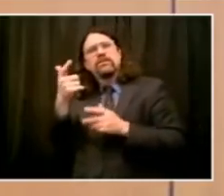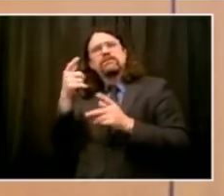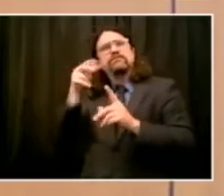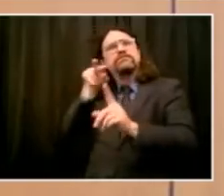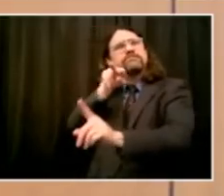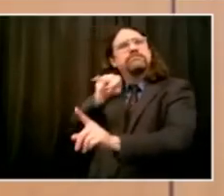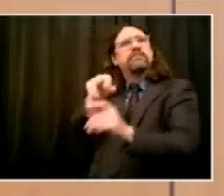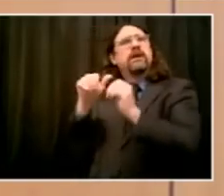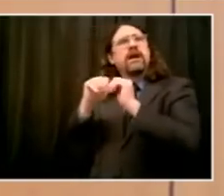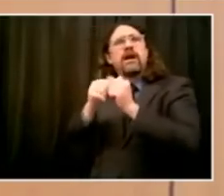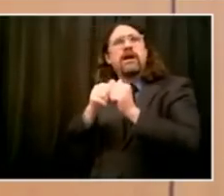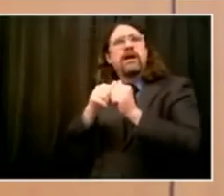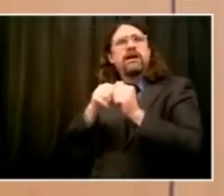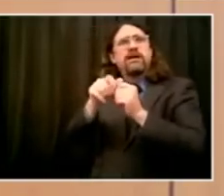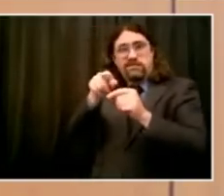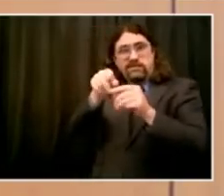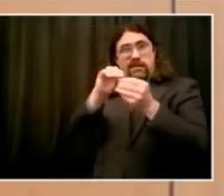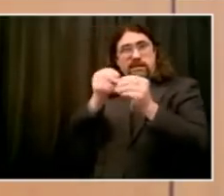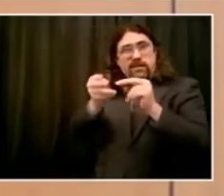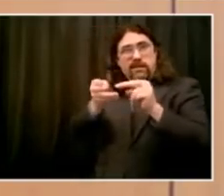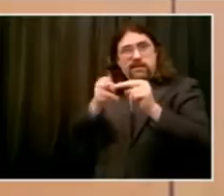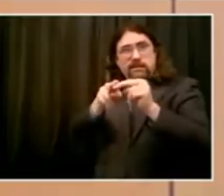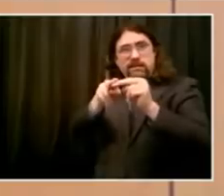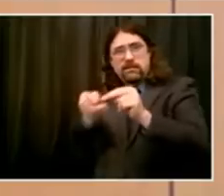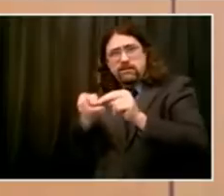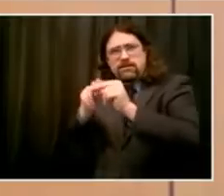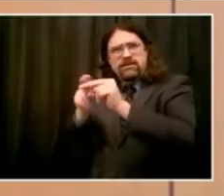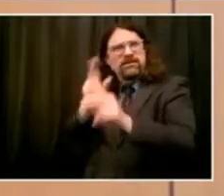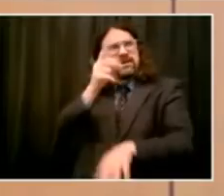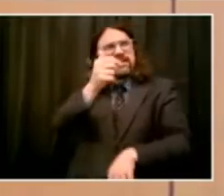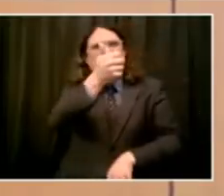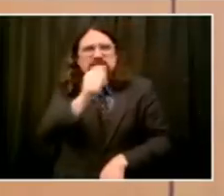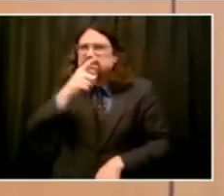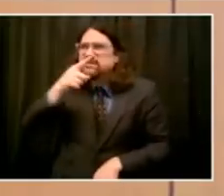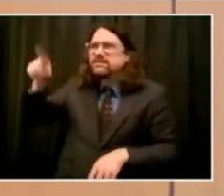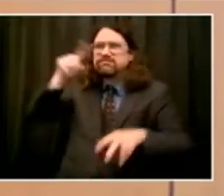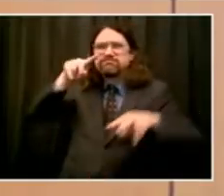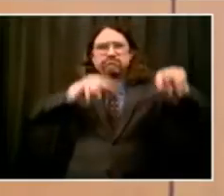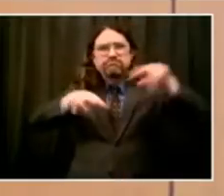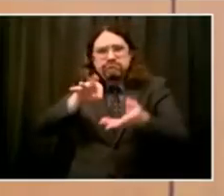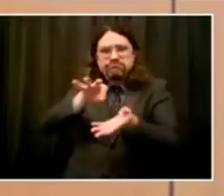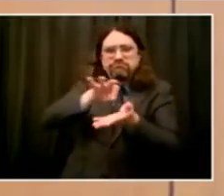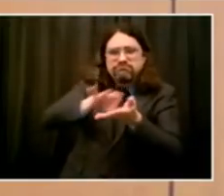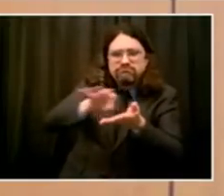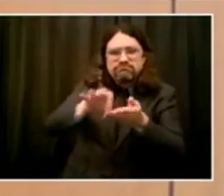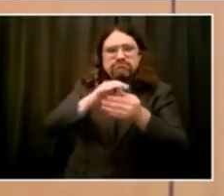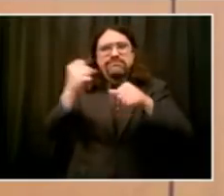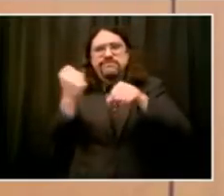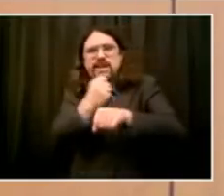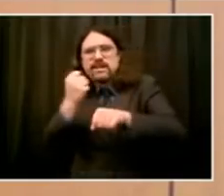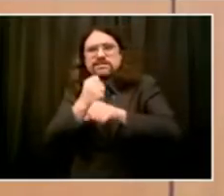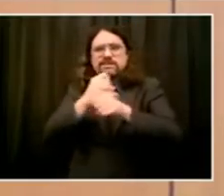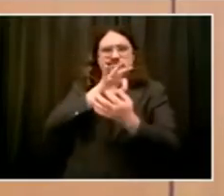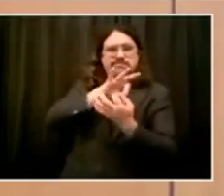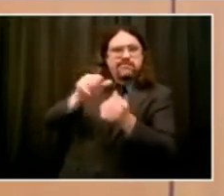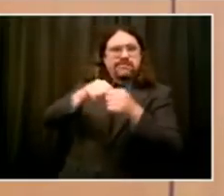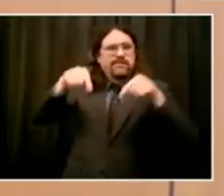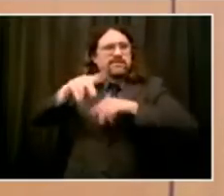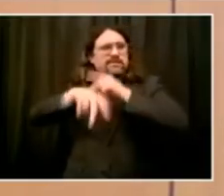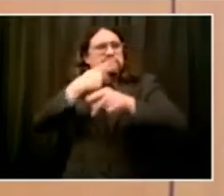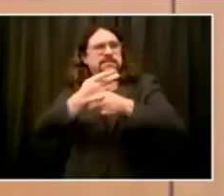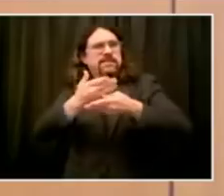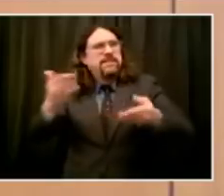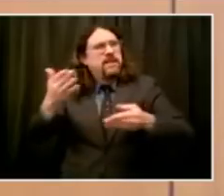the last several weeks, for the last couple of weeks, the trend has been very positive with regards to